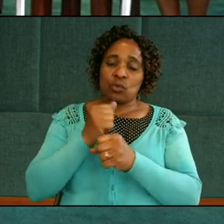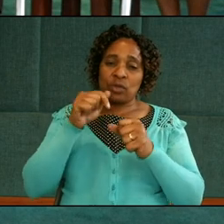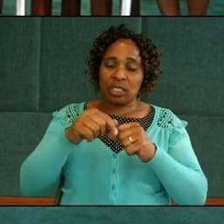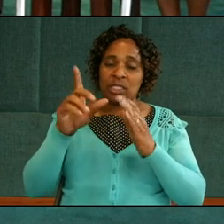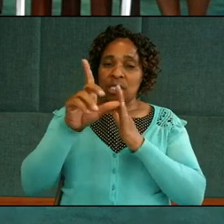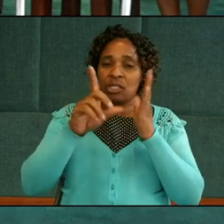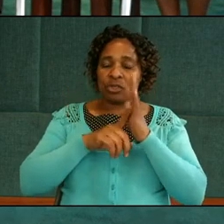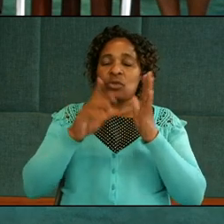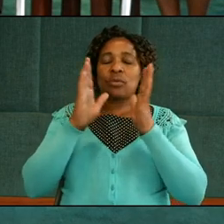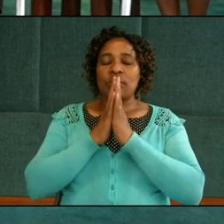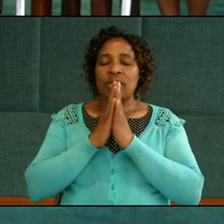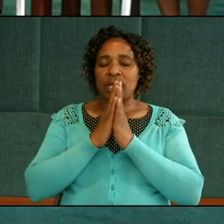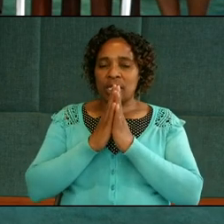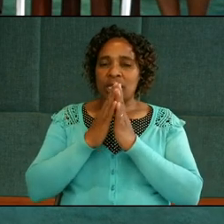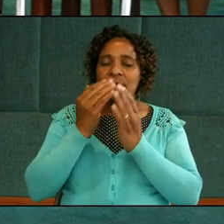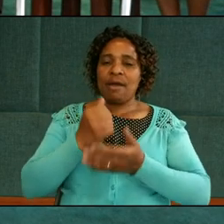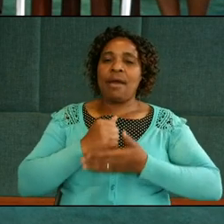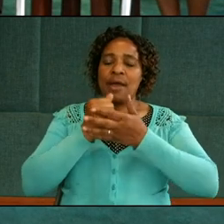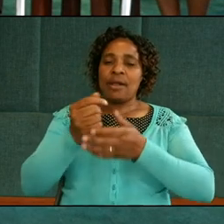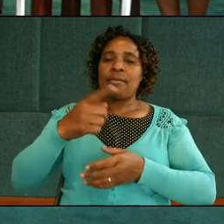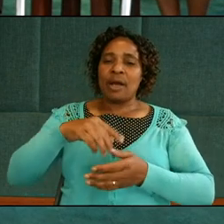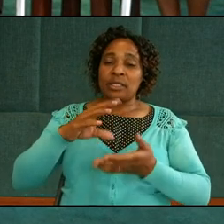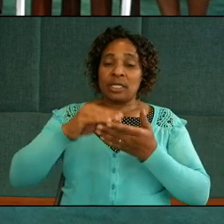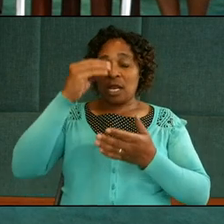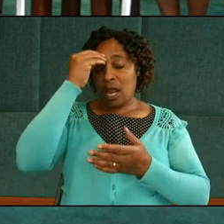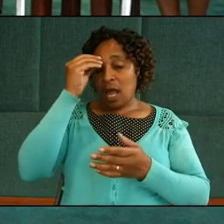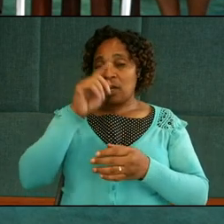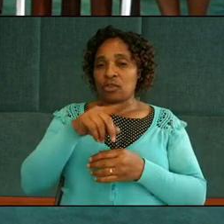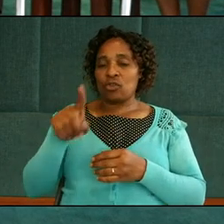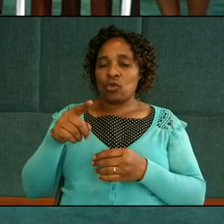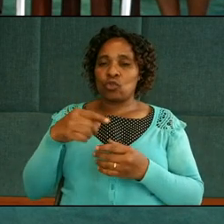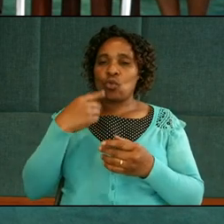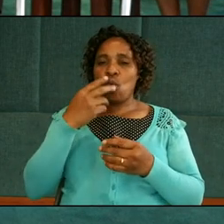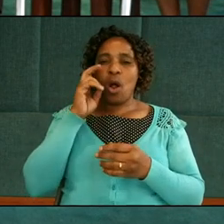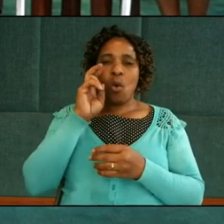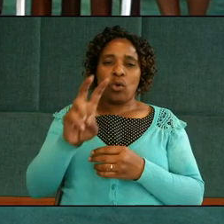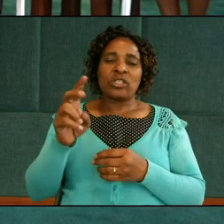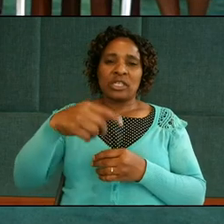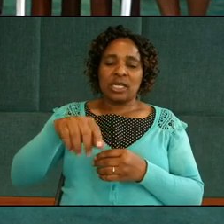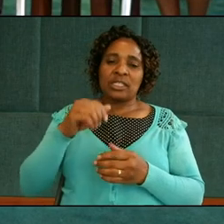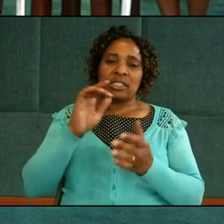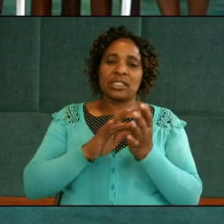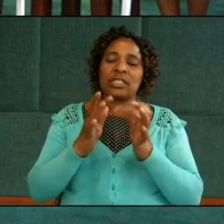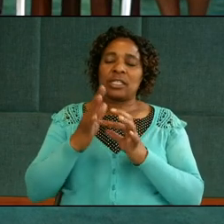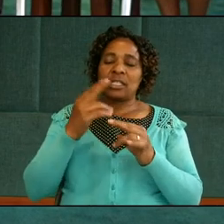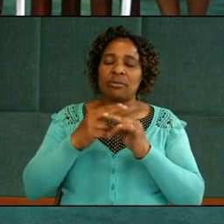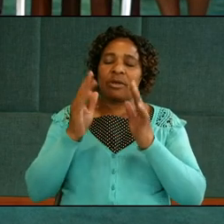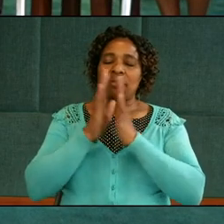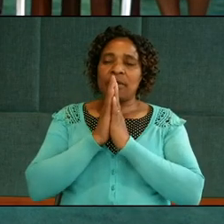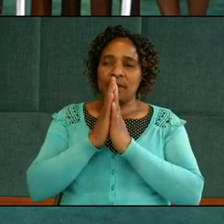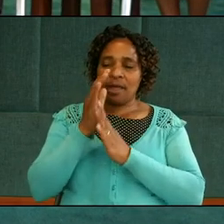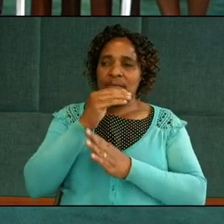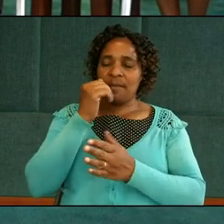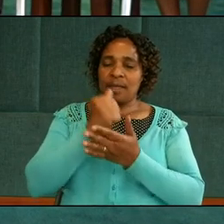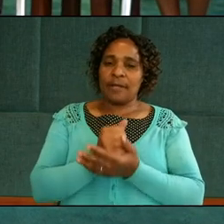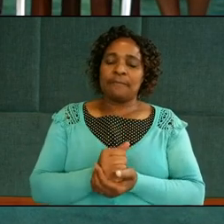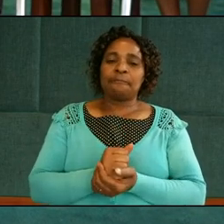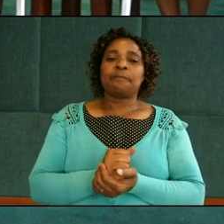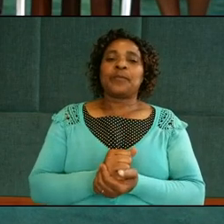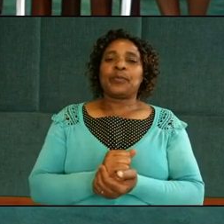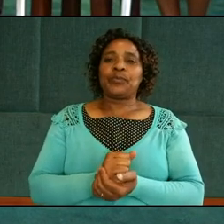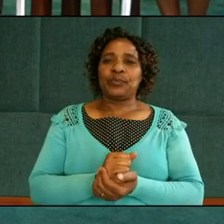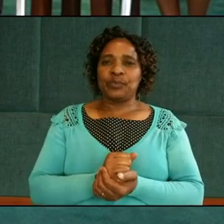We pray that you may help us learn and all those who are watching us. In Jesus' name I pray. Amen. Amen.